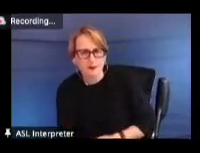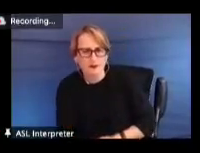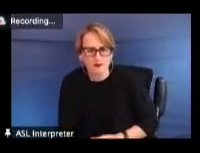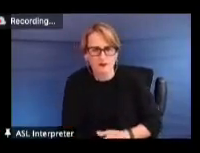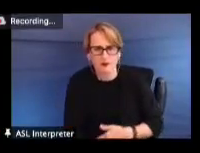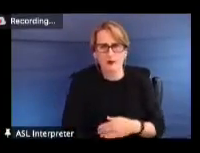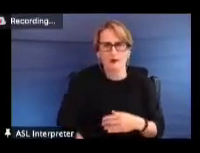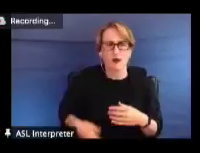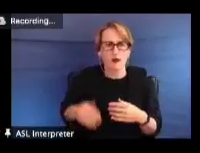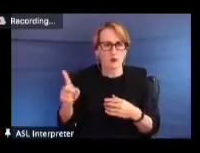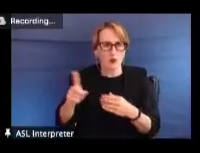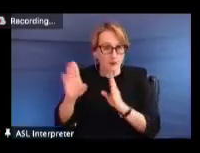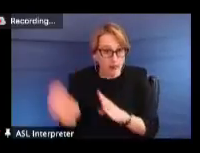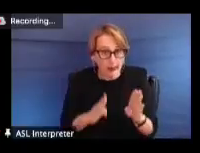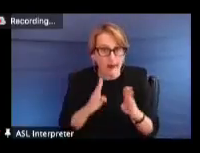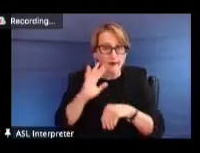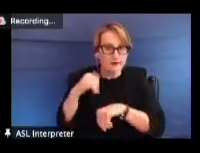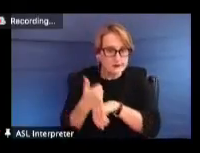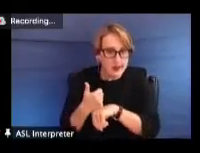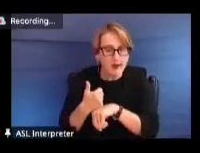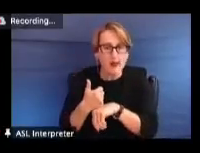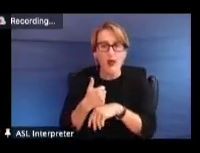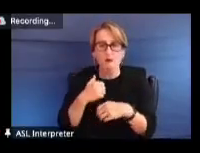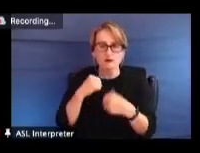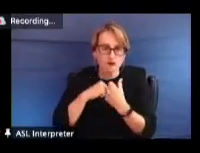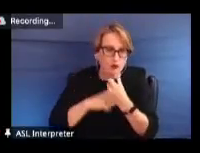dates when we look at the